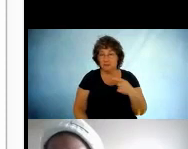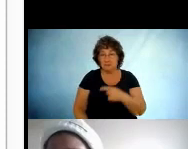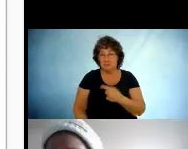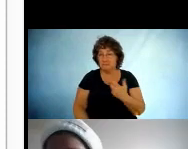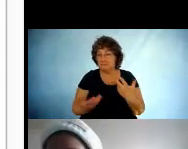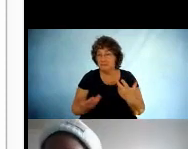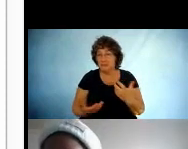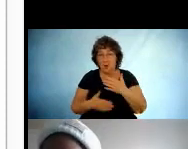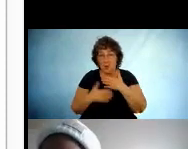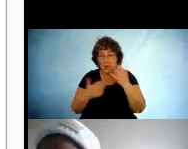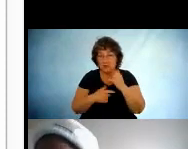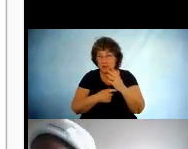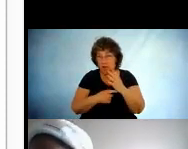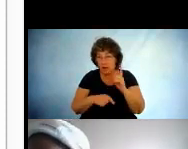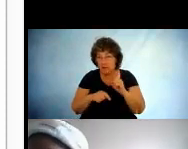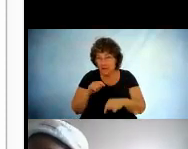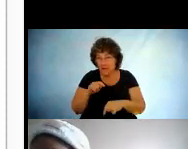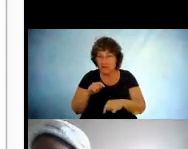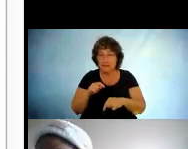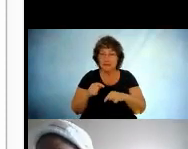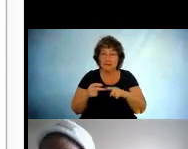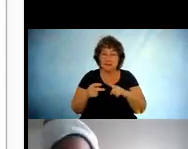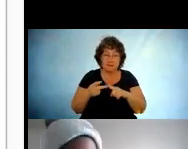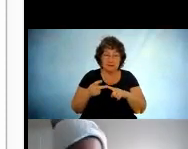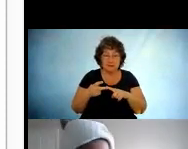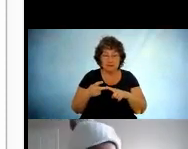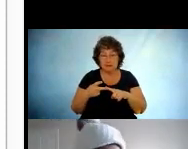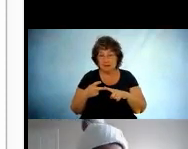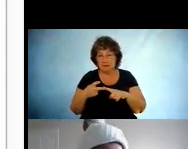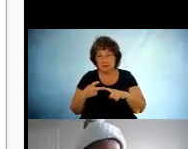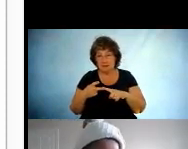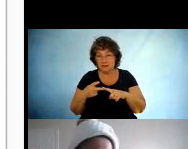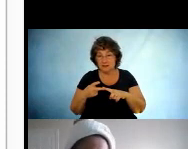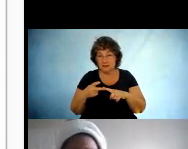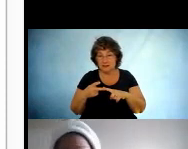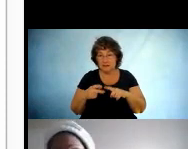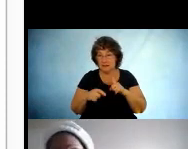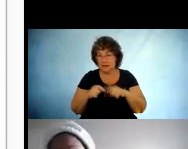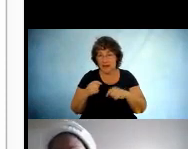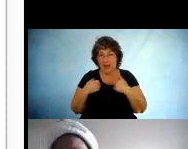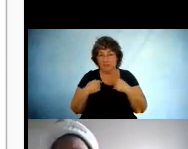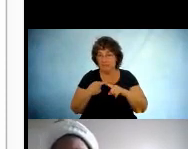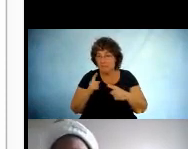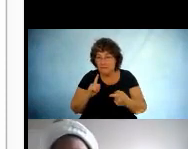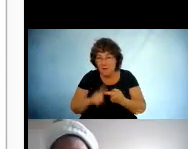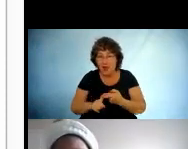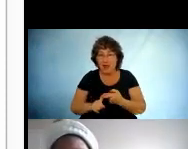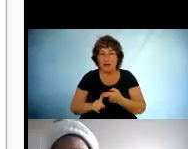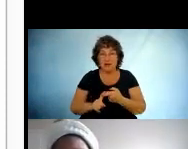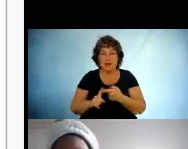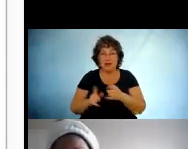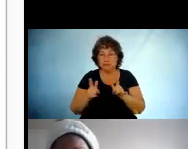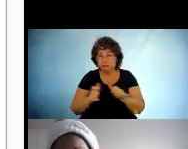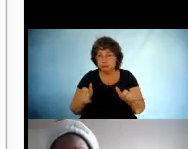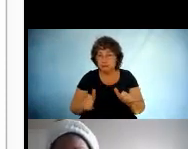or have a bit fine fan, but like a lot of